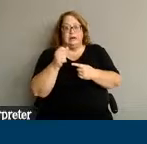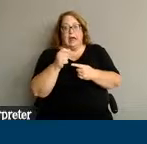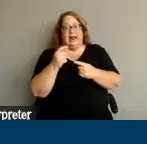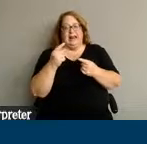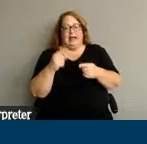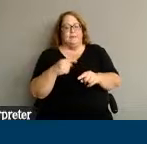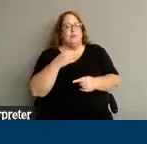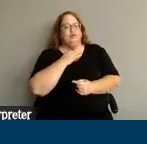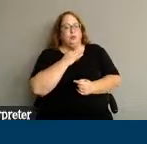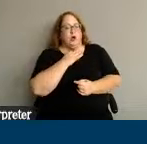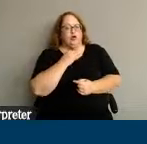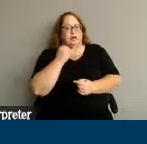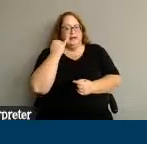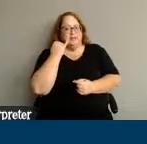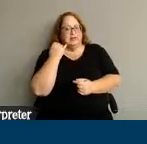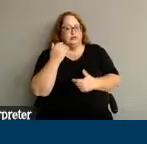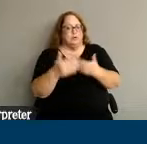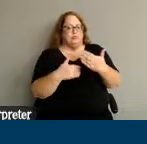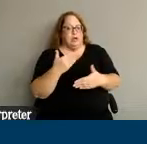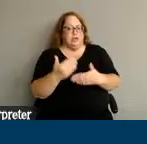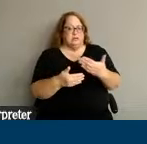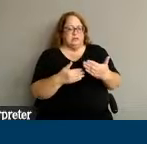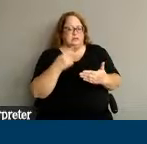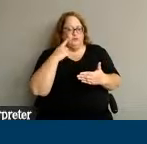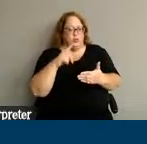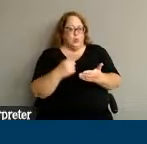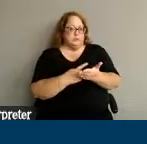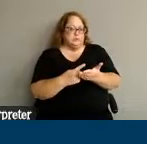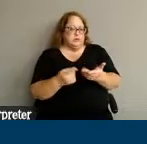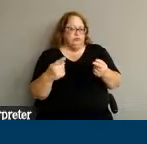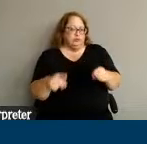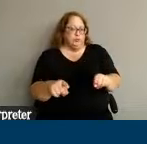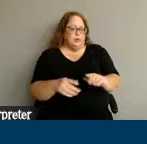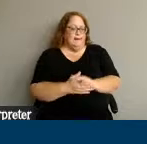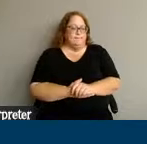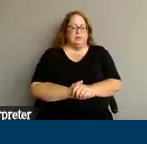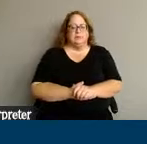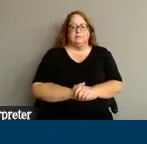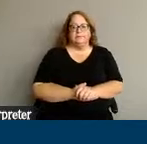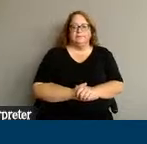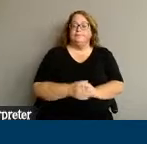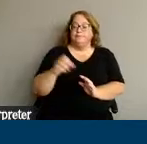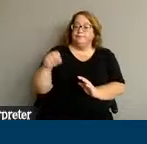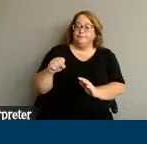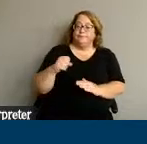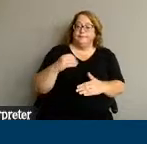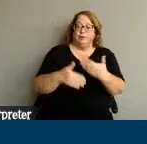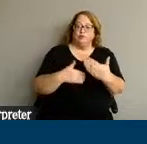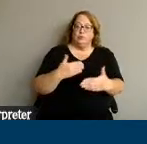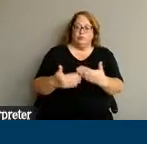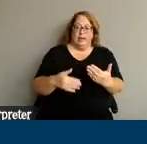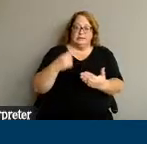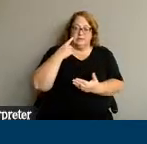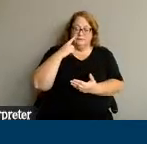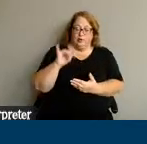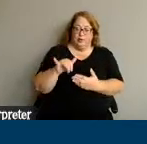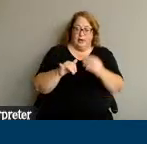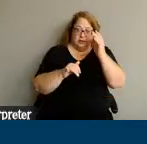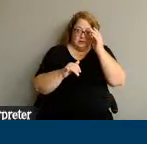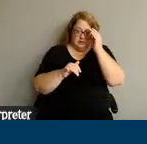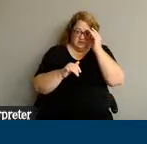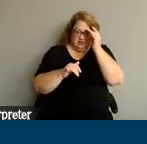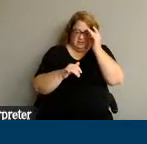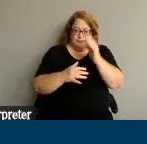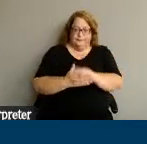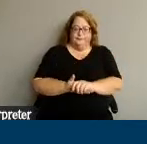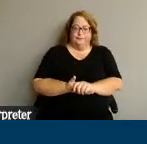point. So I'm just wondering if there's an articulated process for those discussions to happen. There is an articulated process for that,